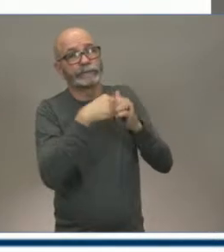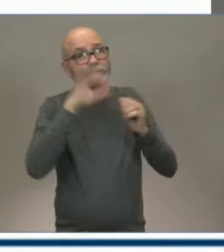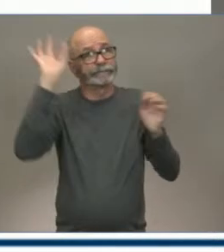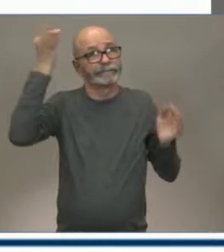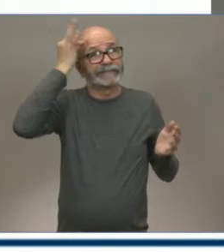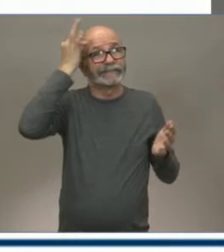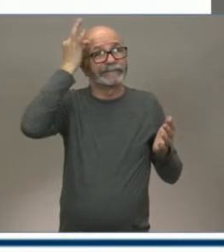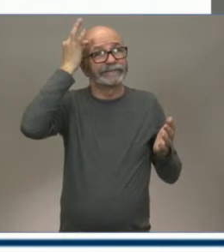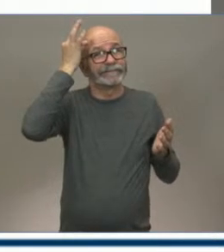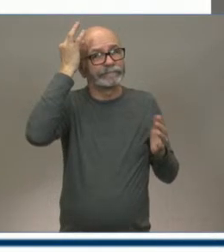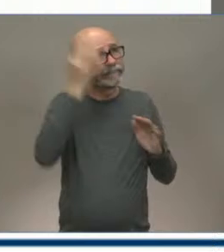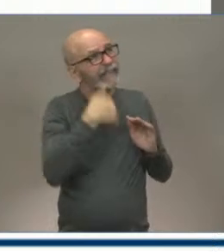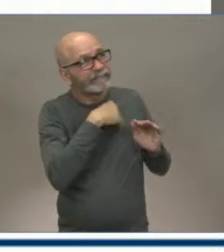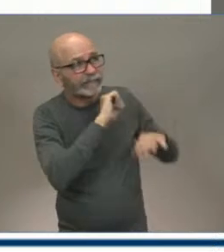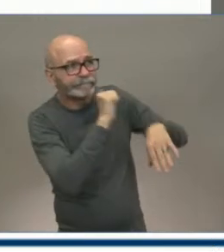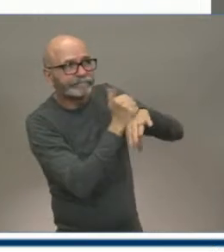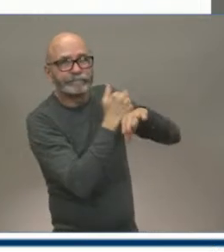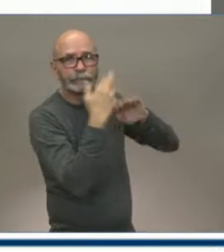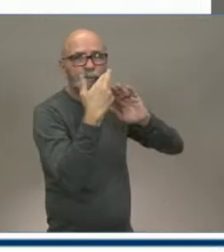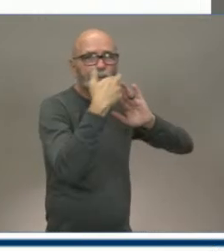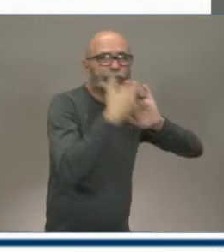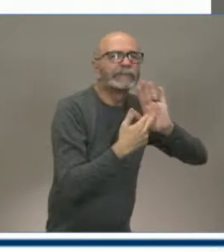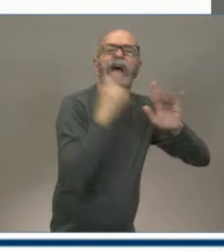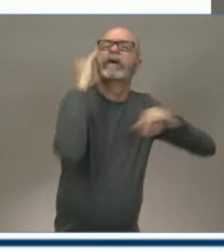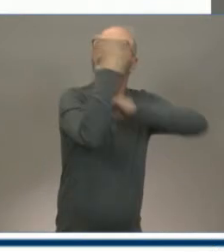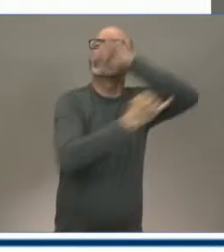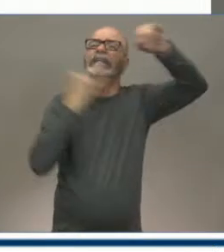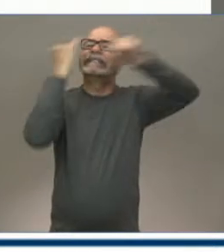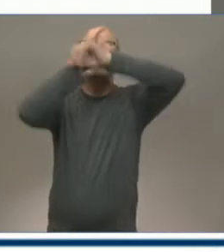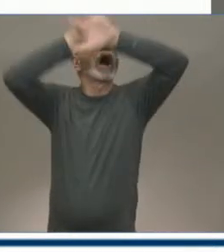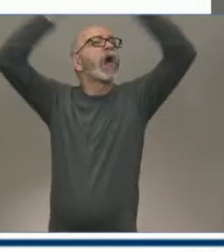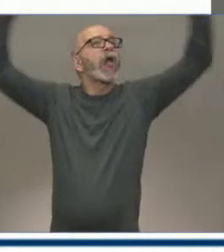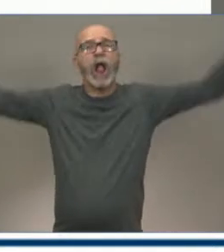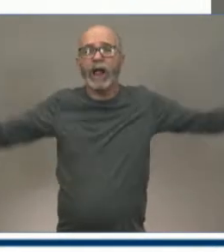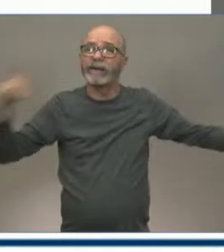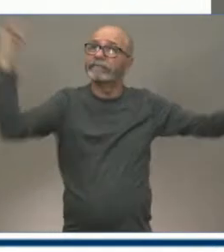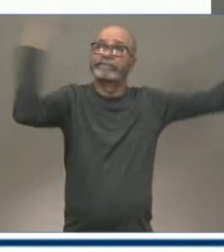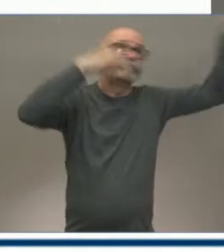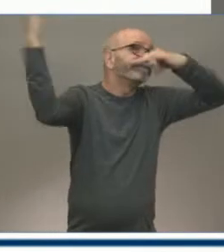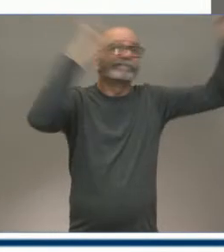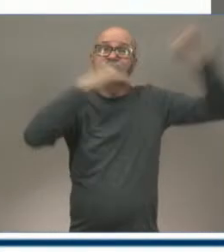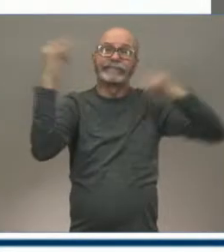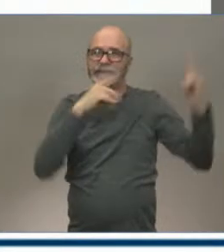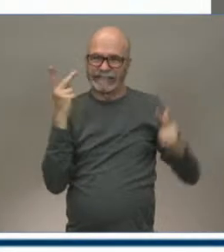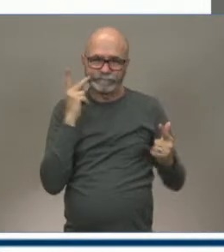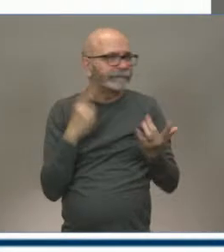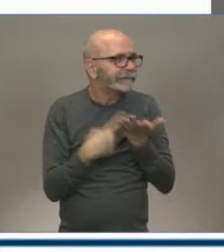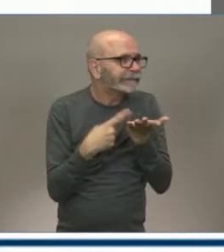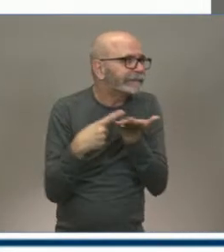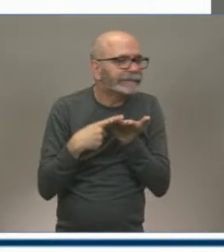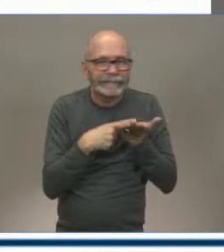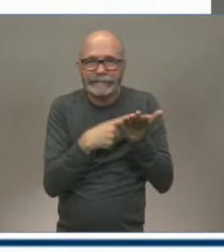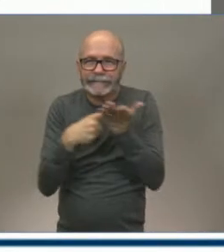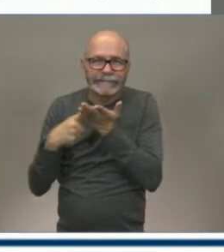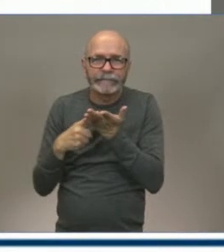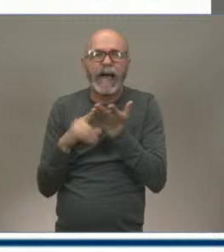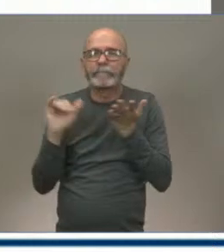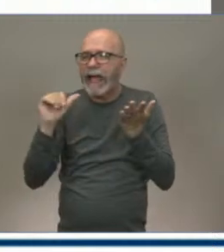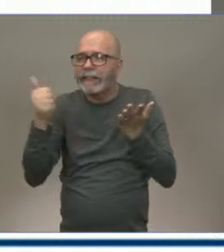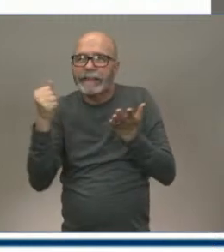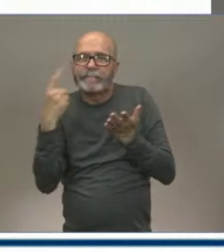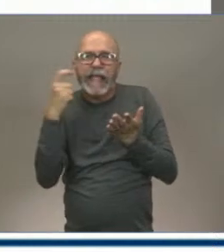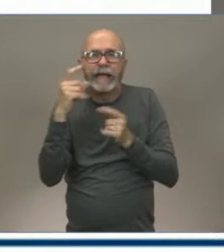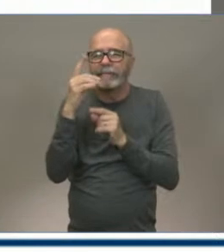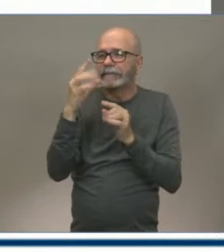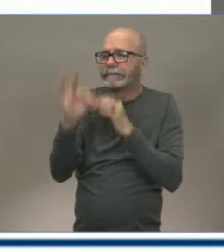restrictions on international travelers, and then testing people with the genotype testing to make sure we have a surveillance